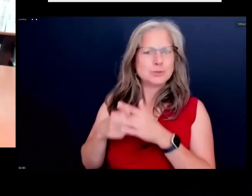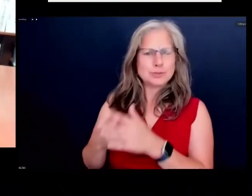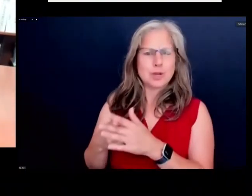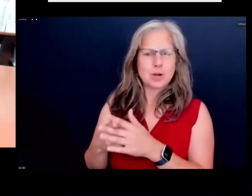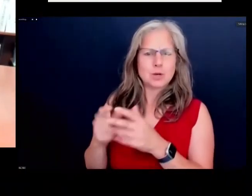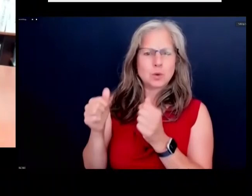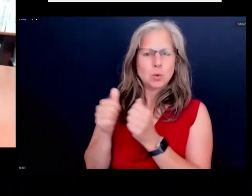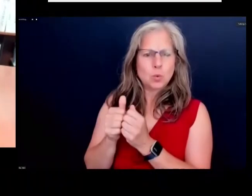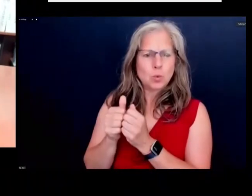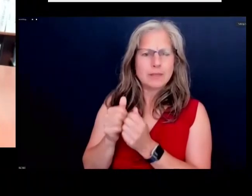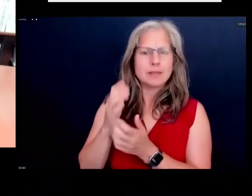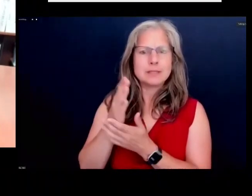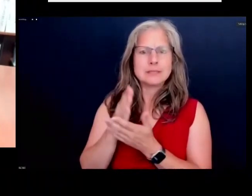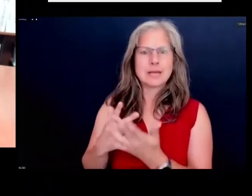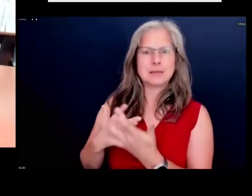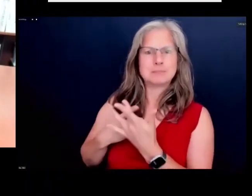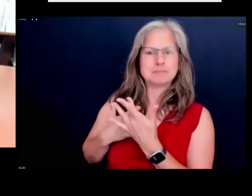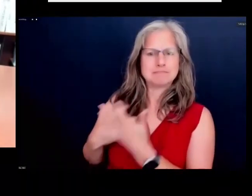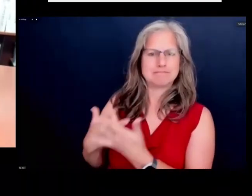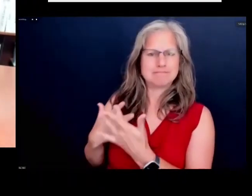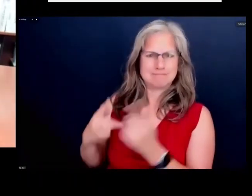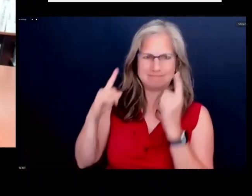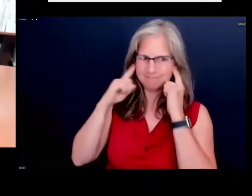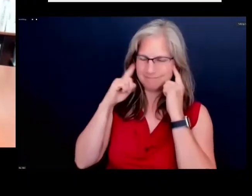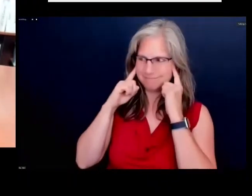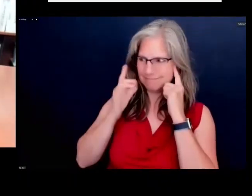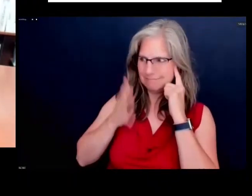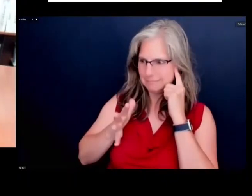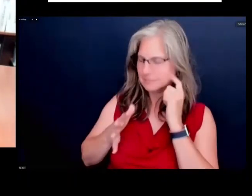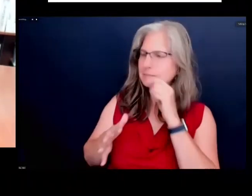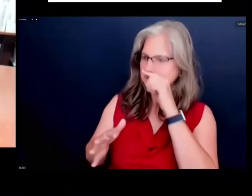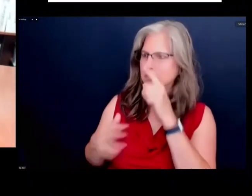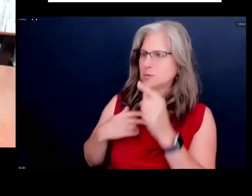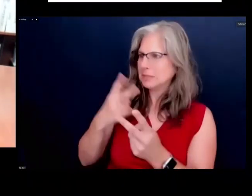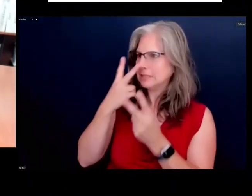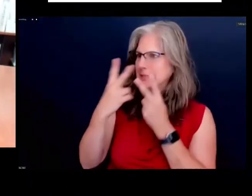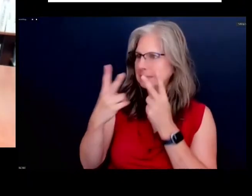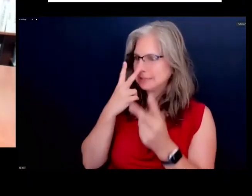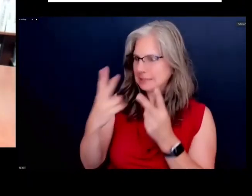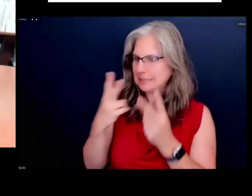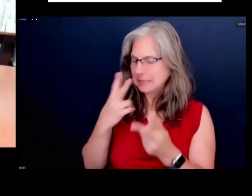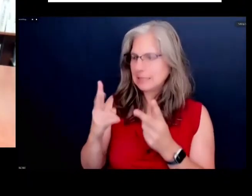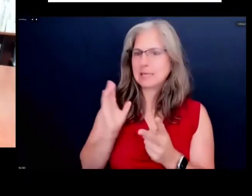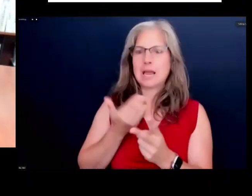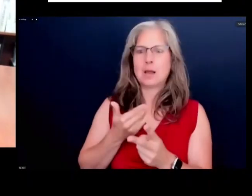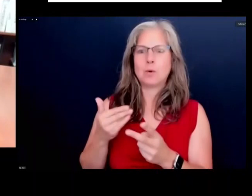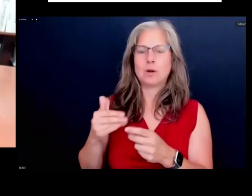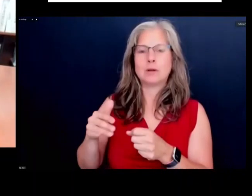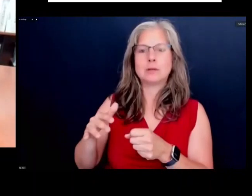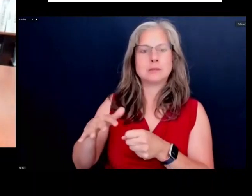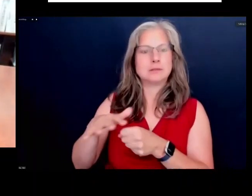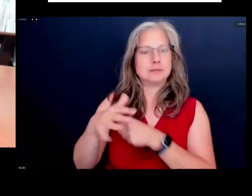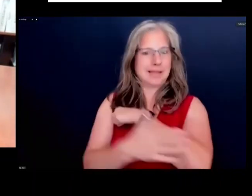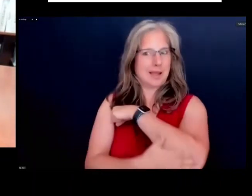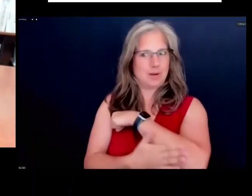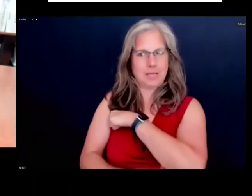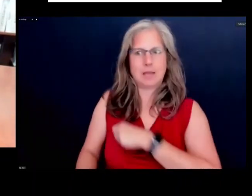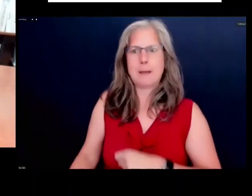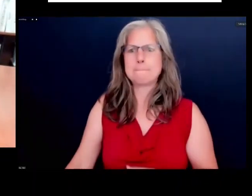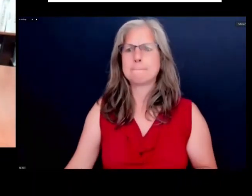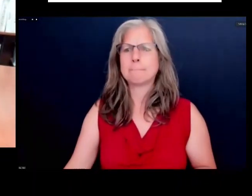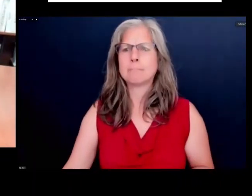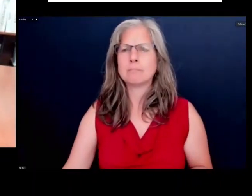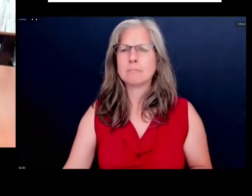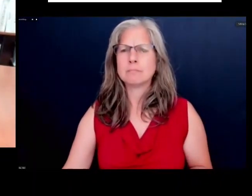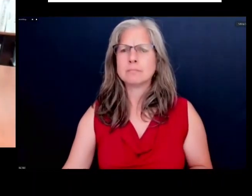start with some epi trends that we're seeing in our county. May I get the slides? So